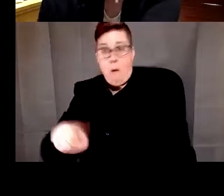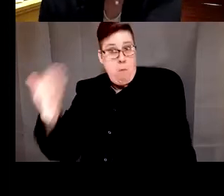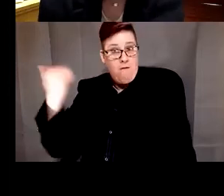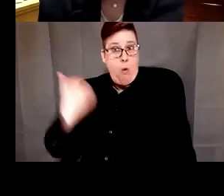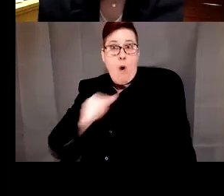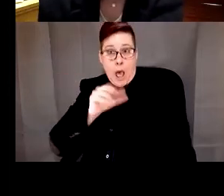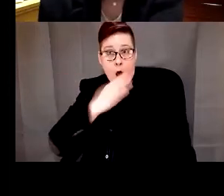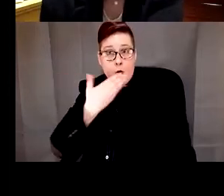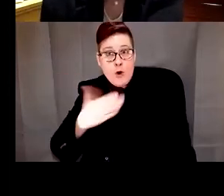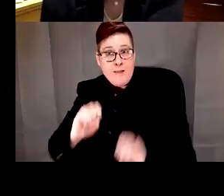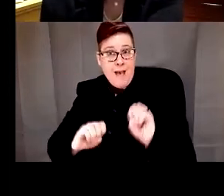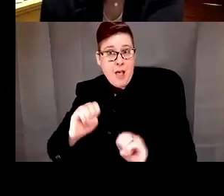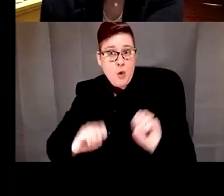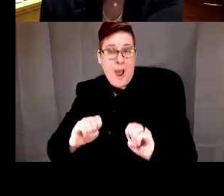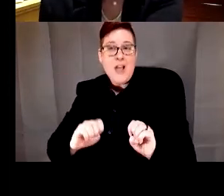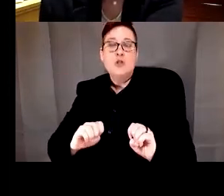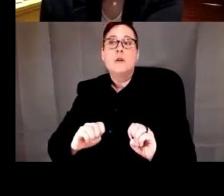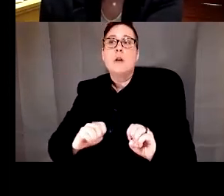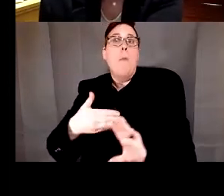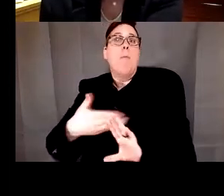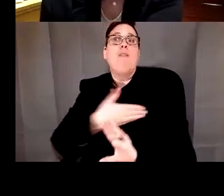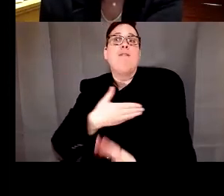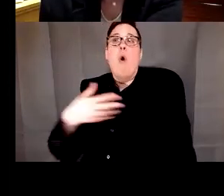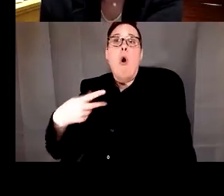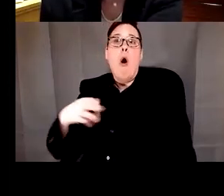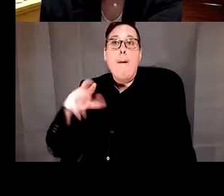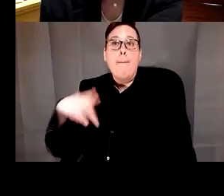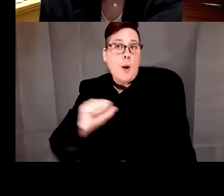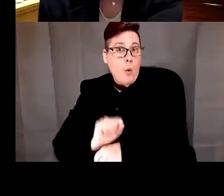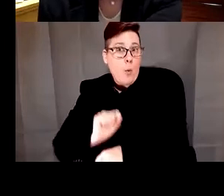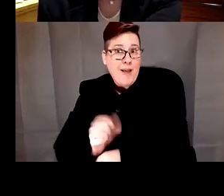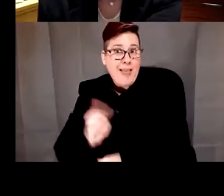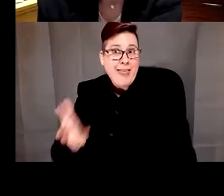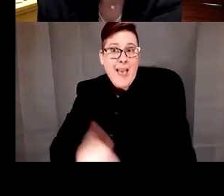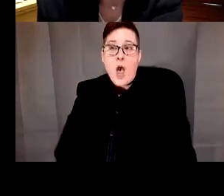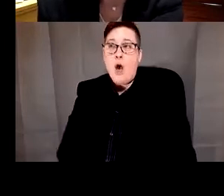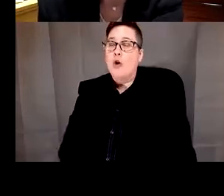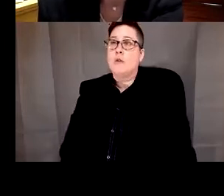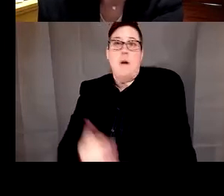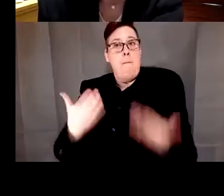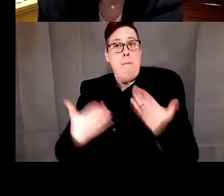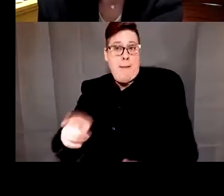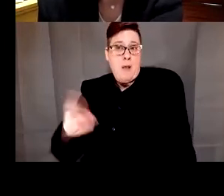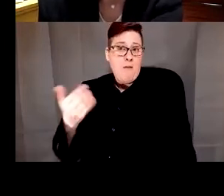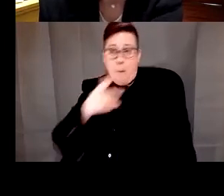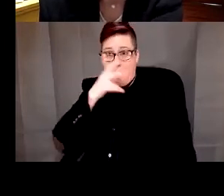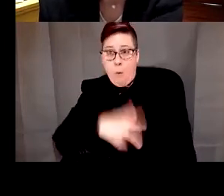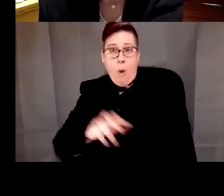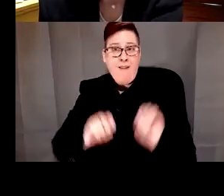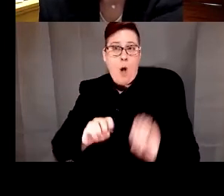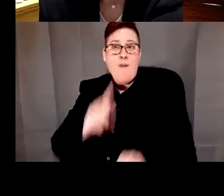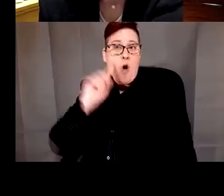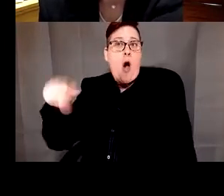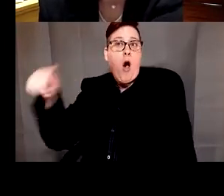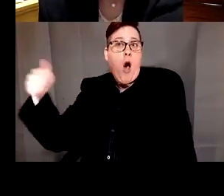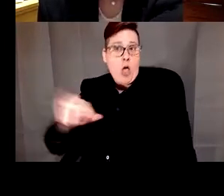before the alleged perpetrator even worked at the company? Did she get poor evaluations at other